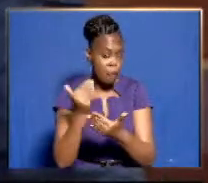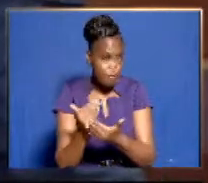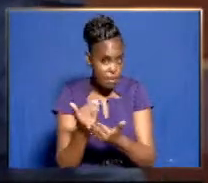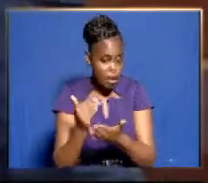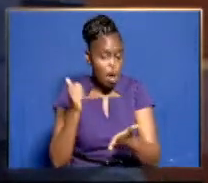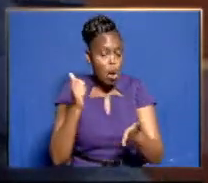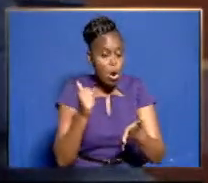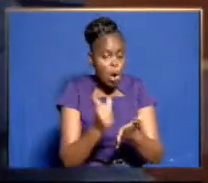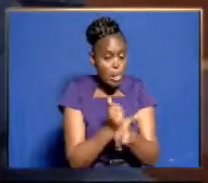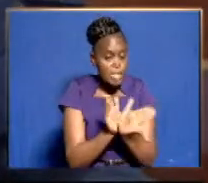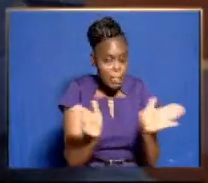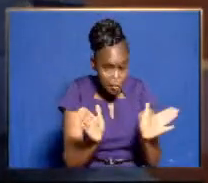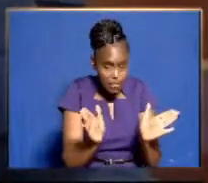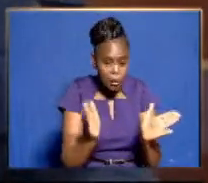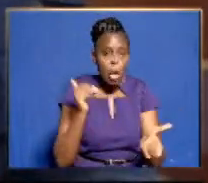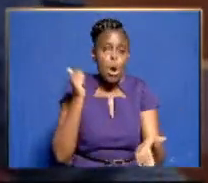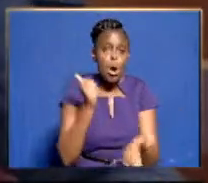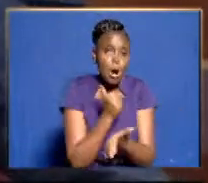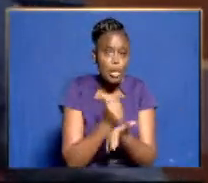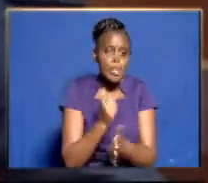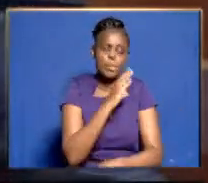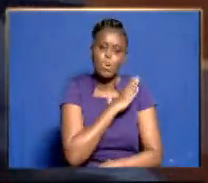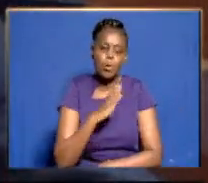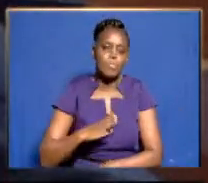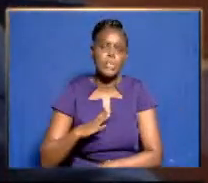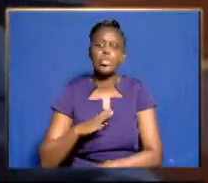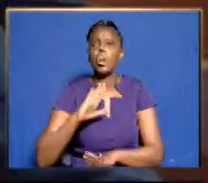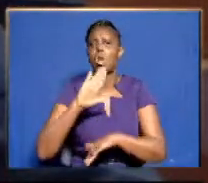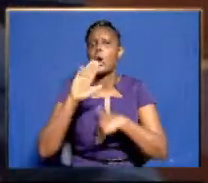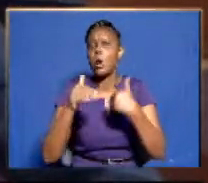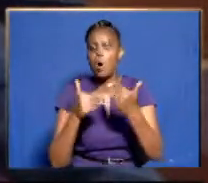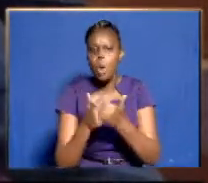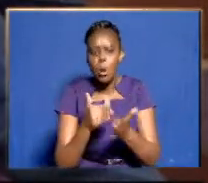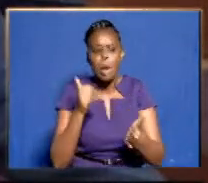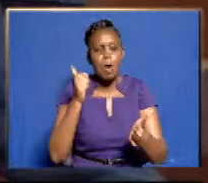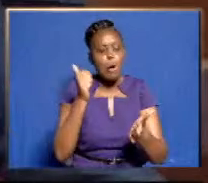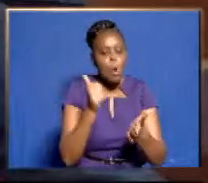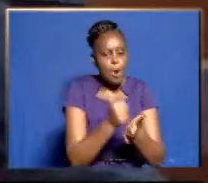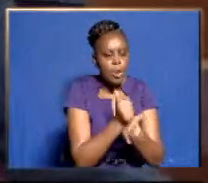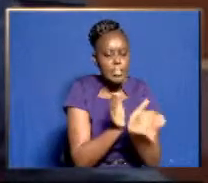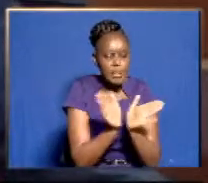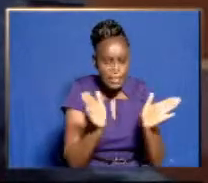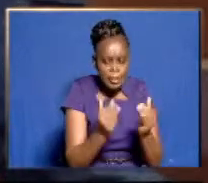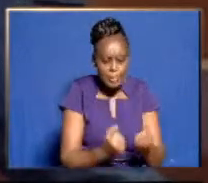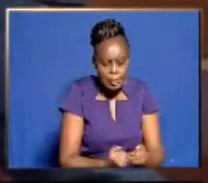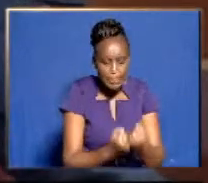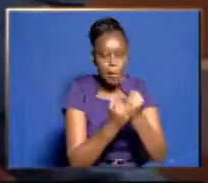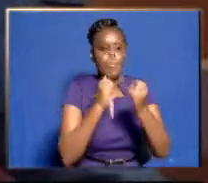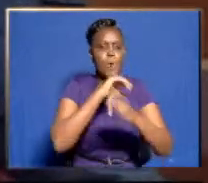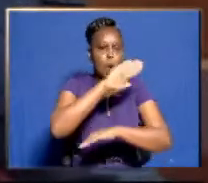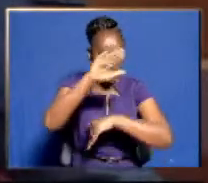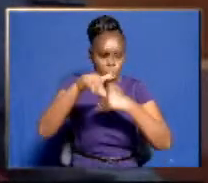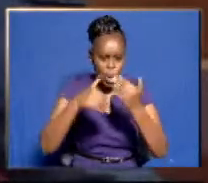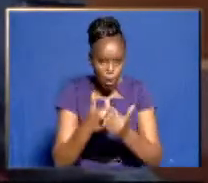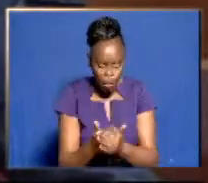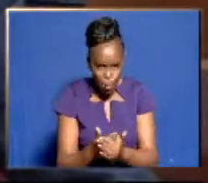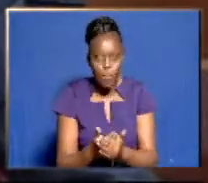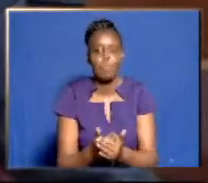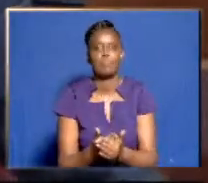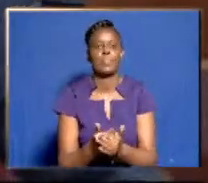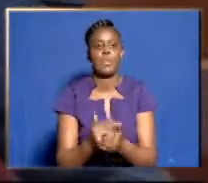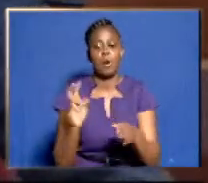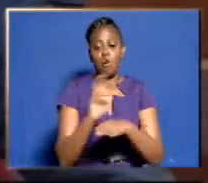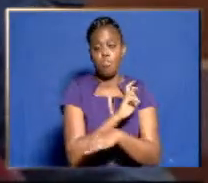General is auditing all the commissions. So, Mr. Speaker, because the Auditor General supports us do our work in terms of